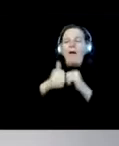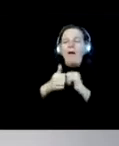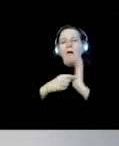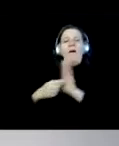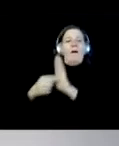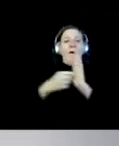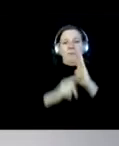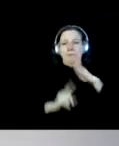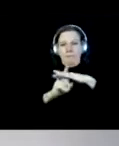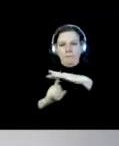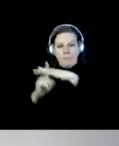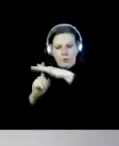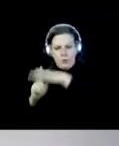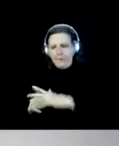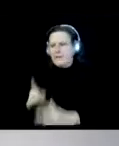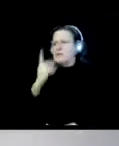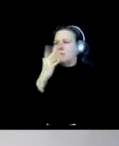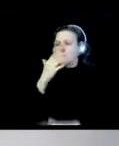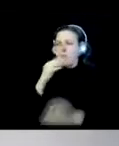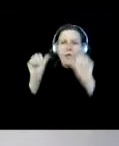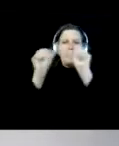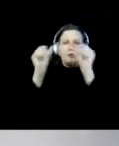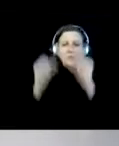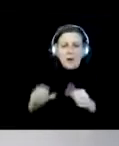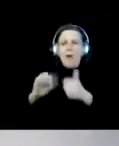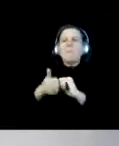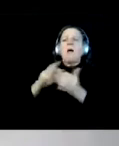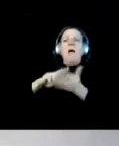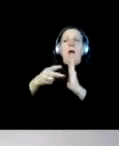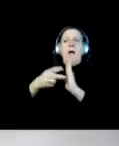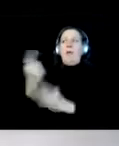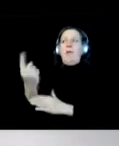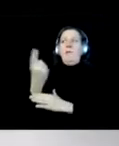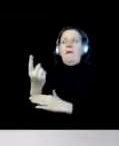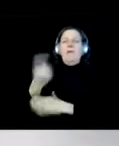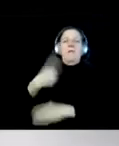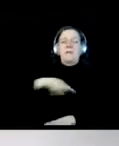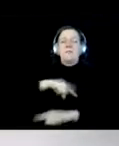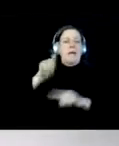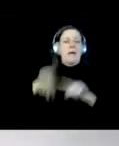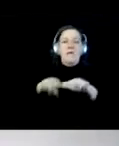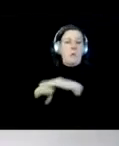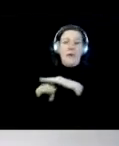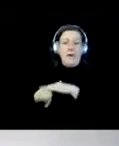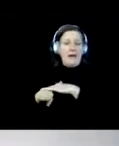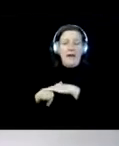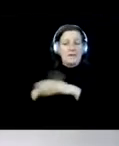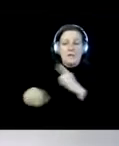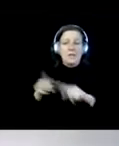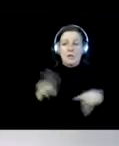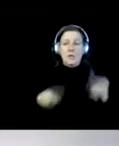surface or color or shape kind of mean things that we aren't maybe able to access when we just look at them quickly in our